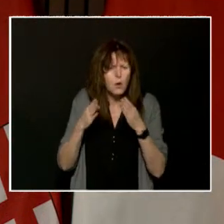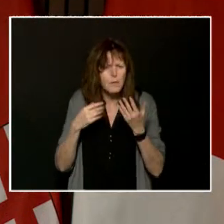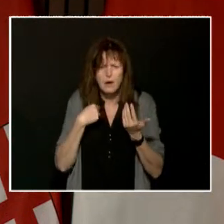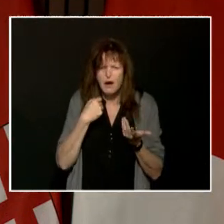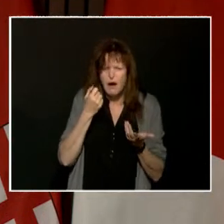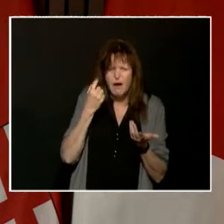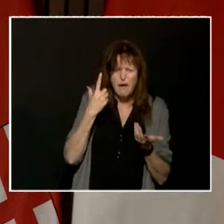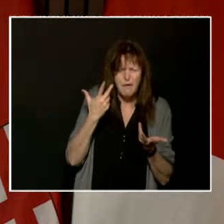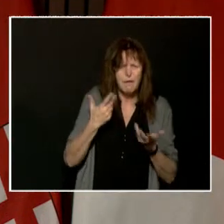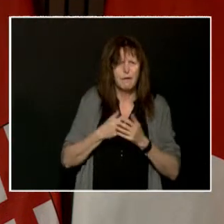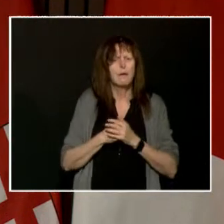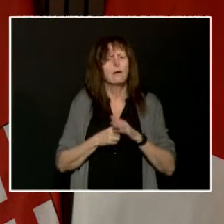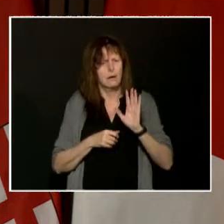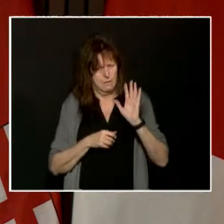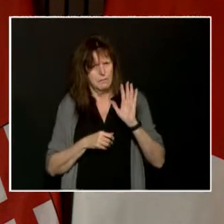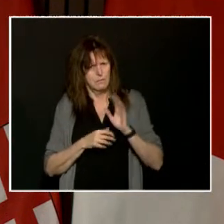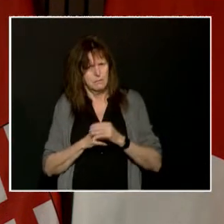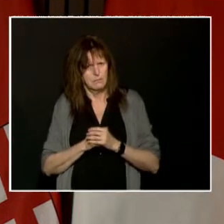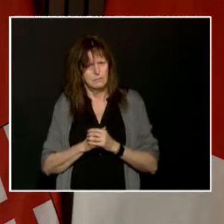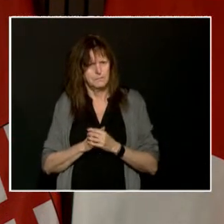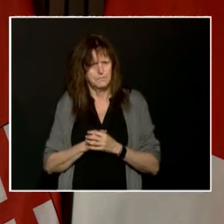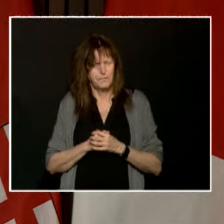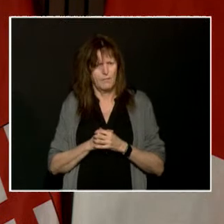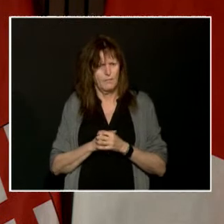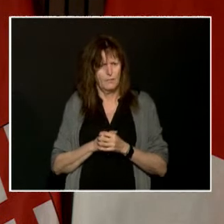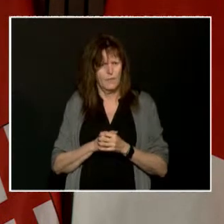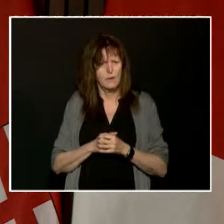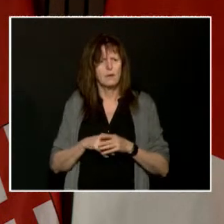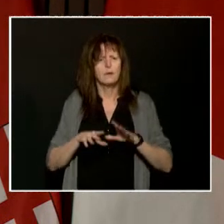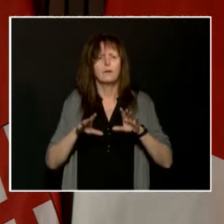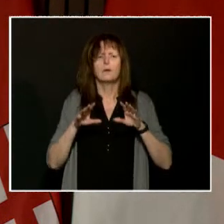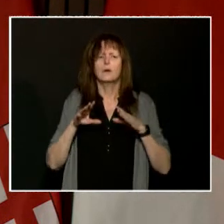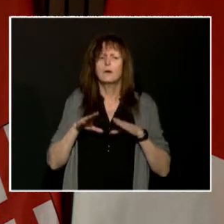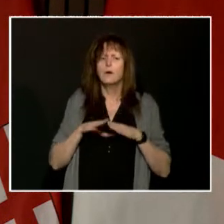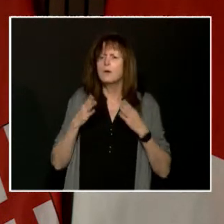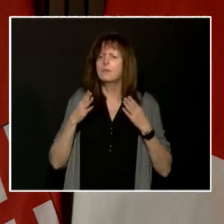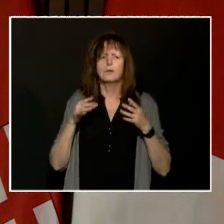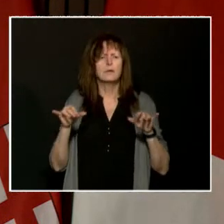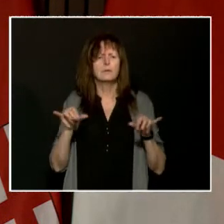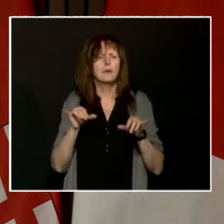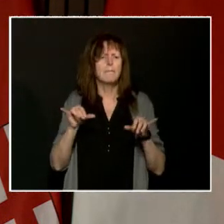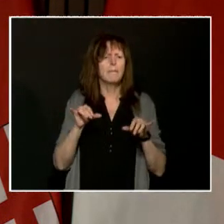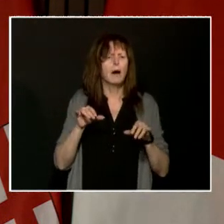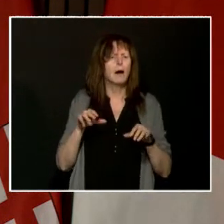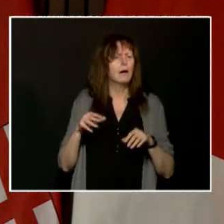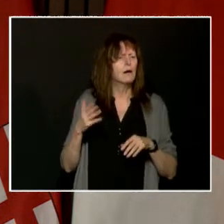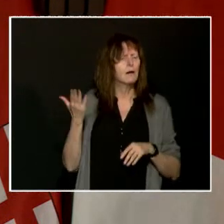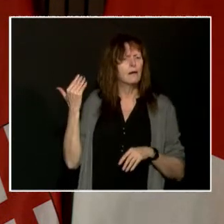on the type of activity that we saw in March before the shutdown order. So that would be